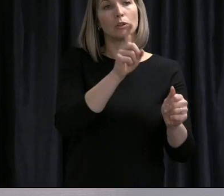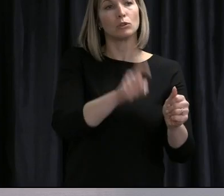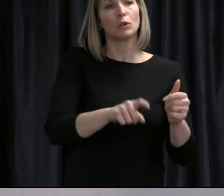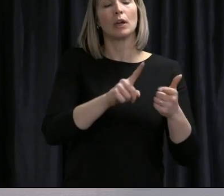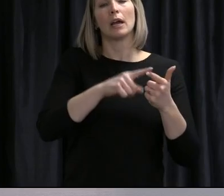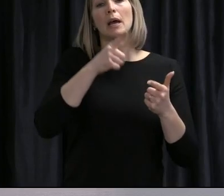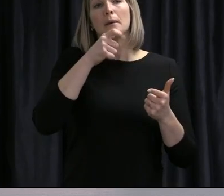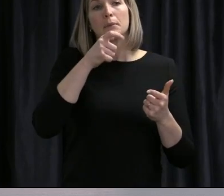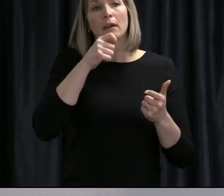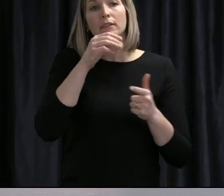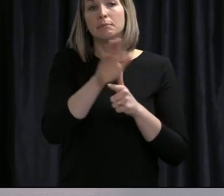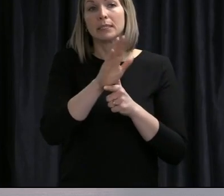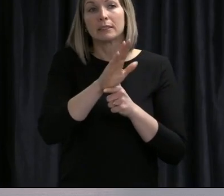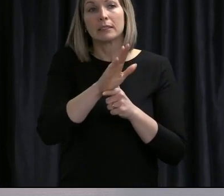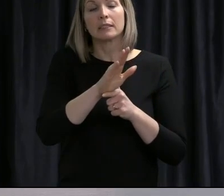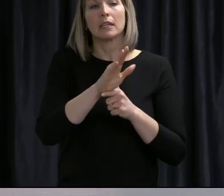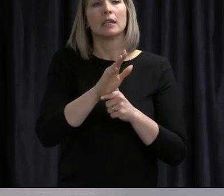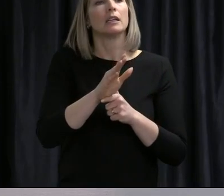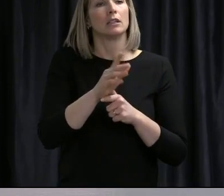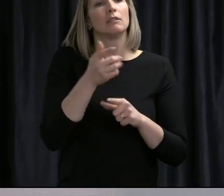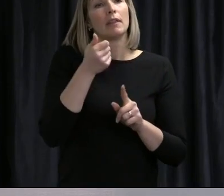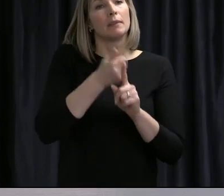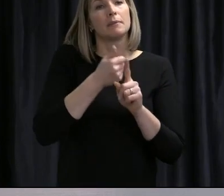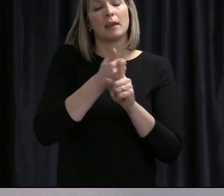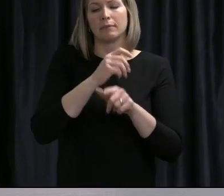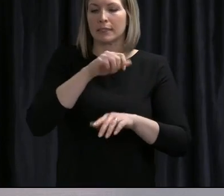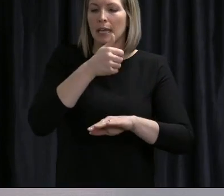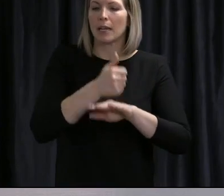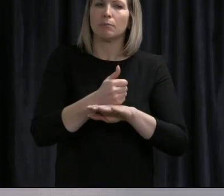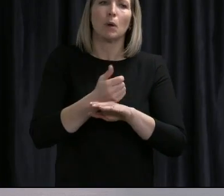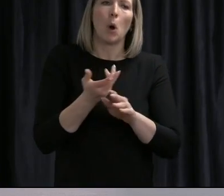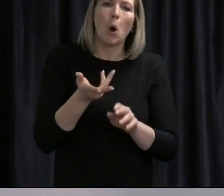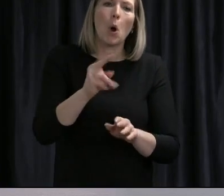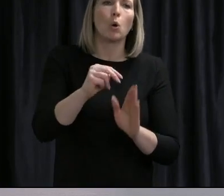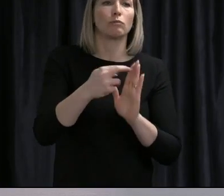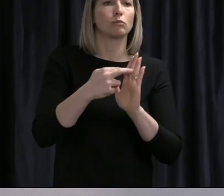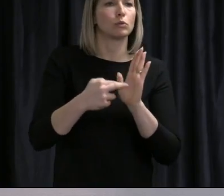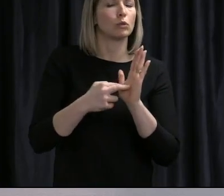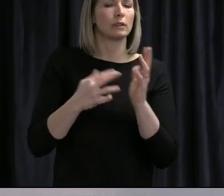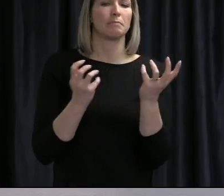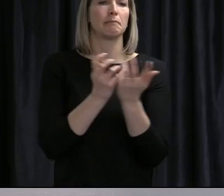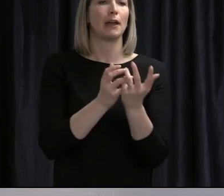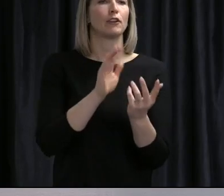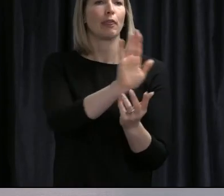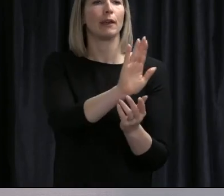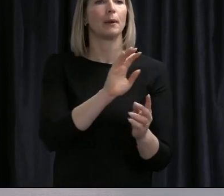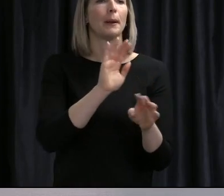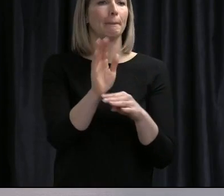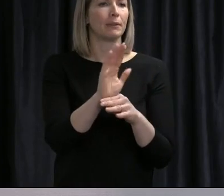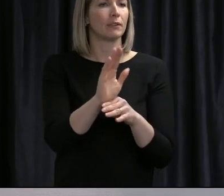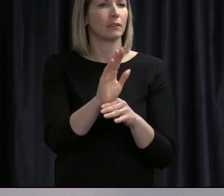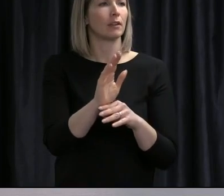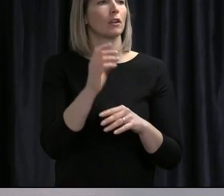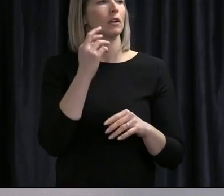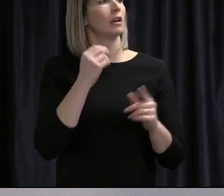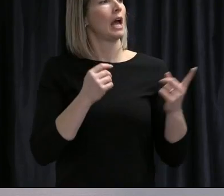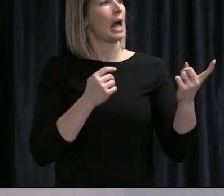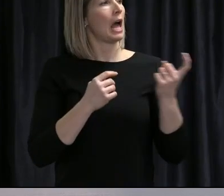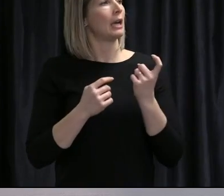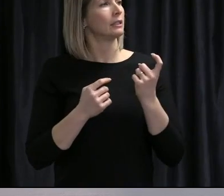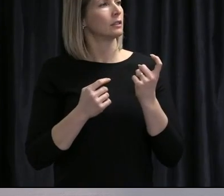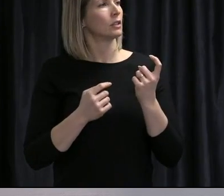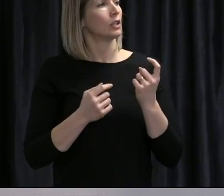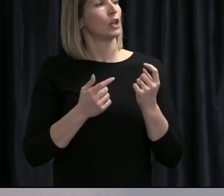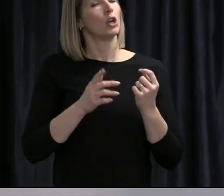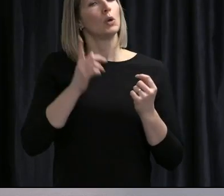sector businesses right now, private owners, putting in place regulations to actually fit to where we see ourselves today. Is it in your plan to put